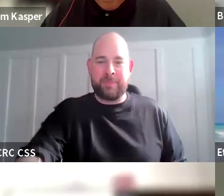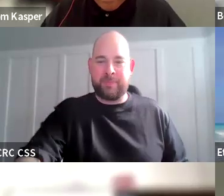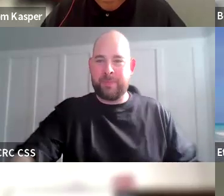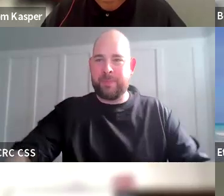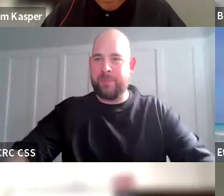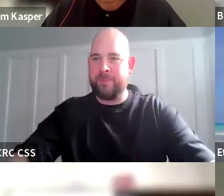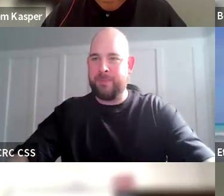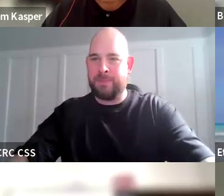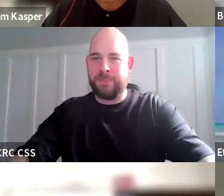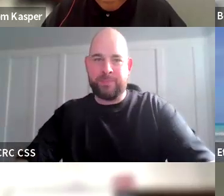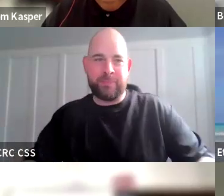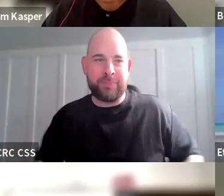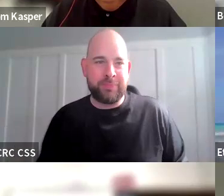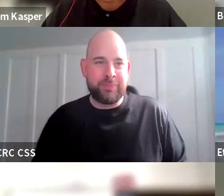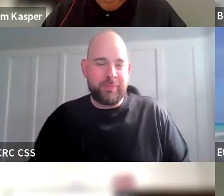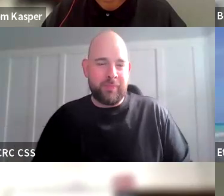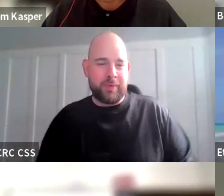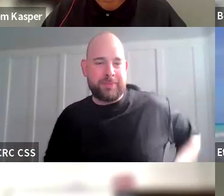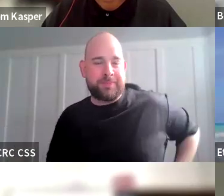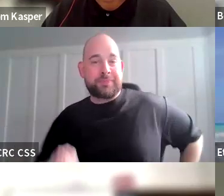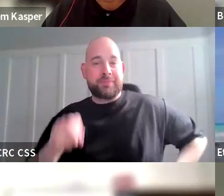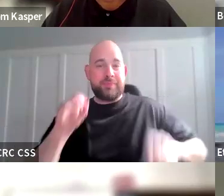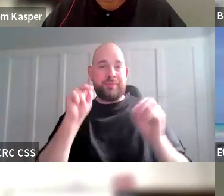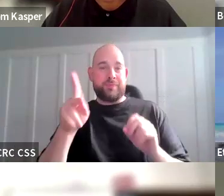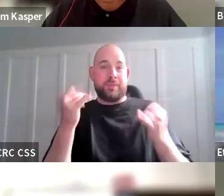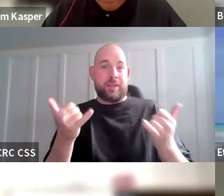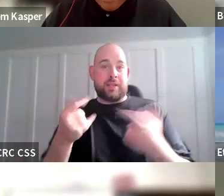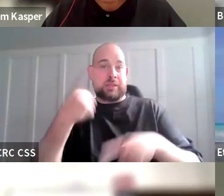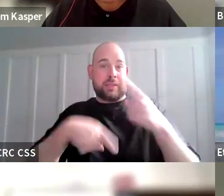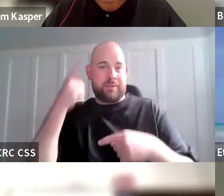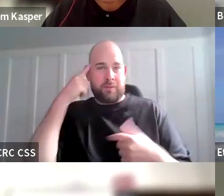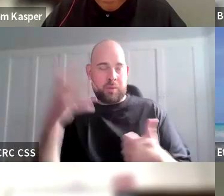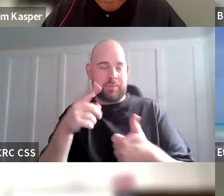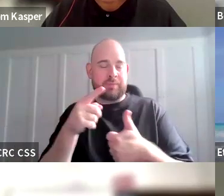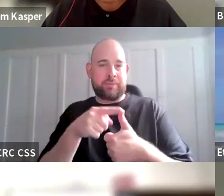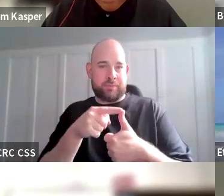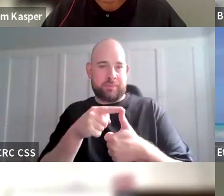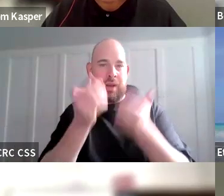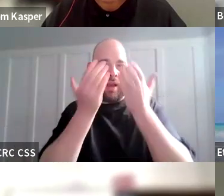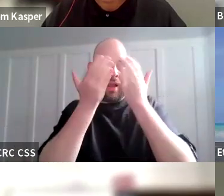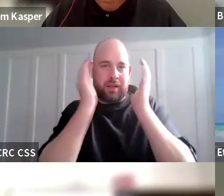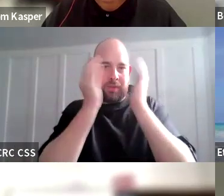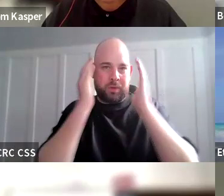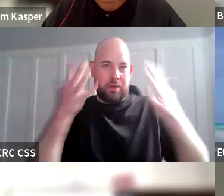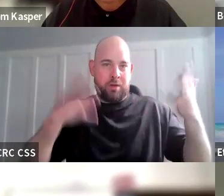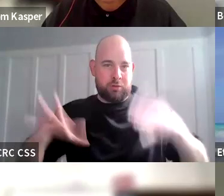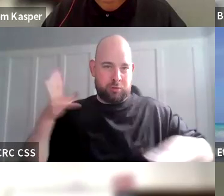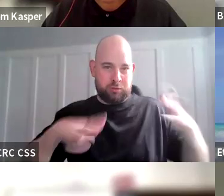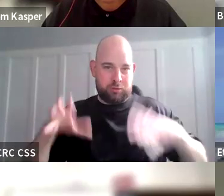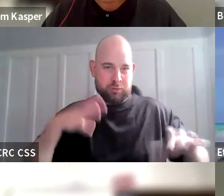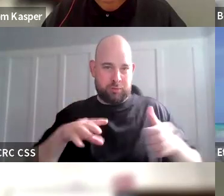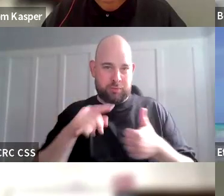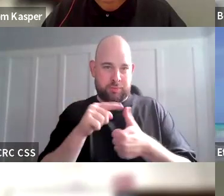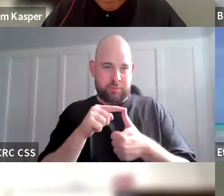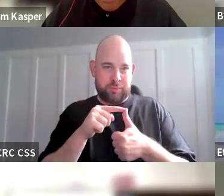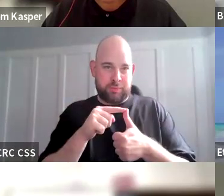Halloween, horror, scary, spooky stuff. I want to know what words you want to learn for Halloween. So today we've